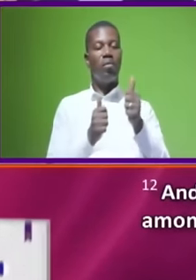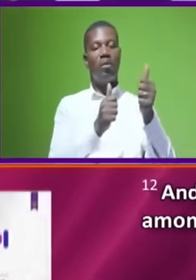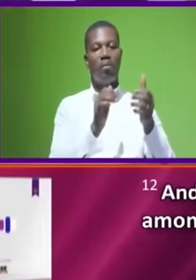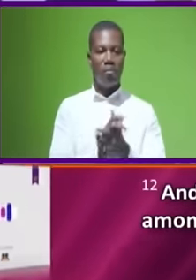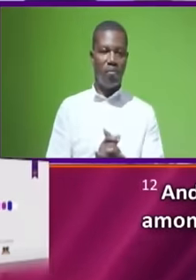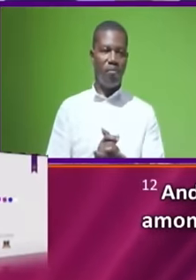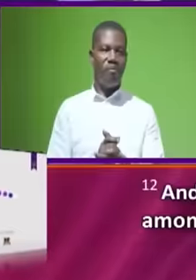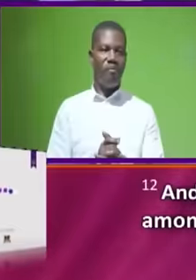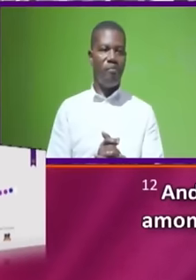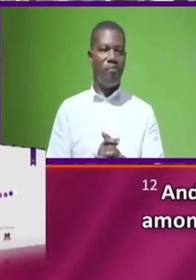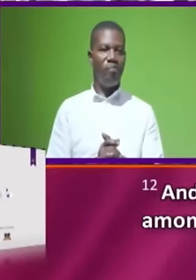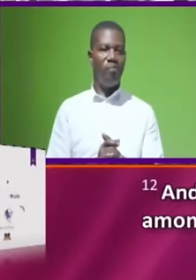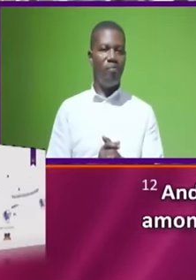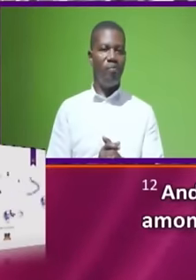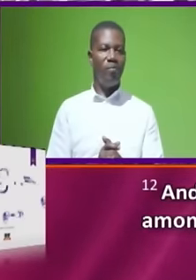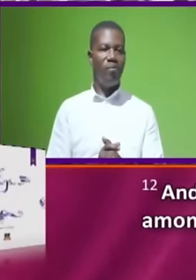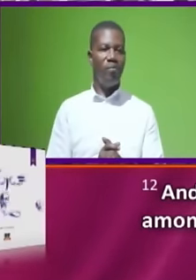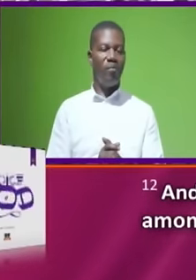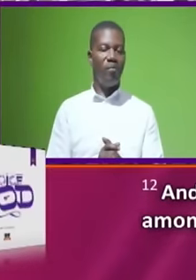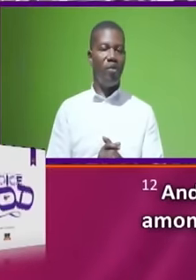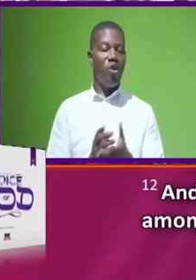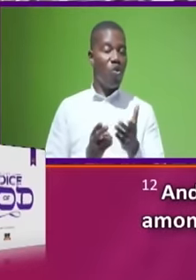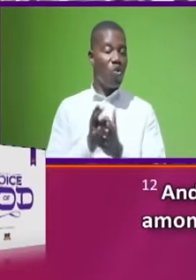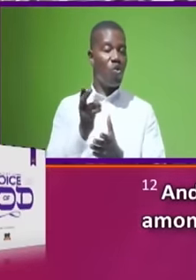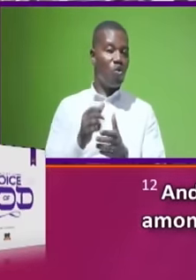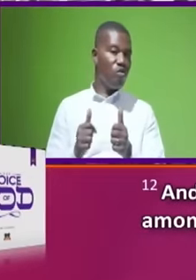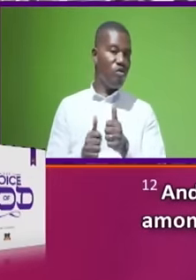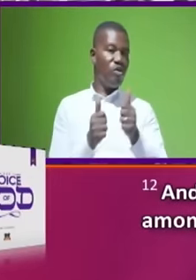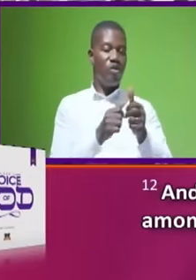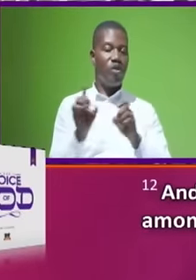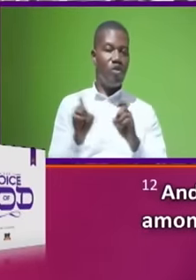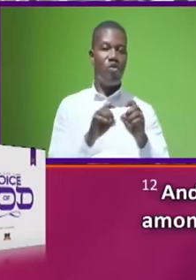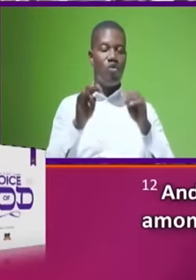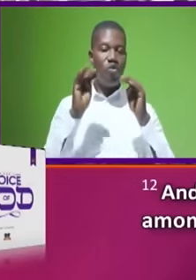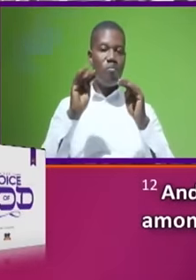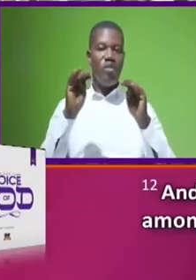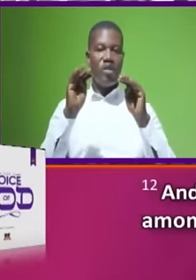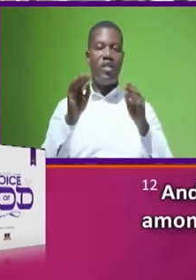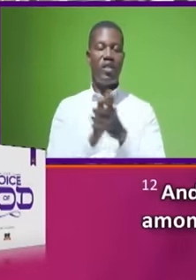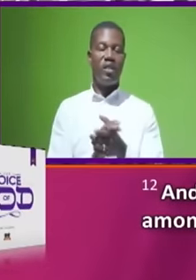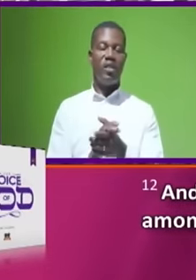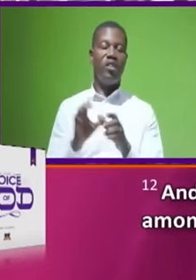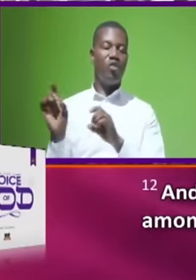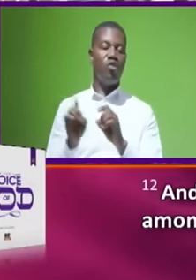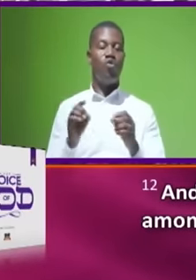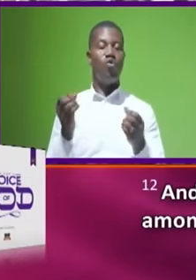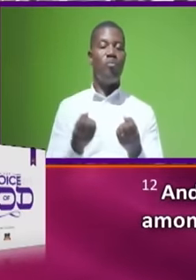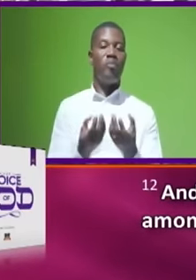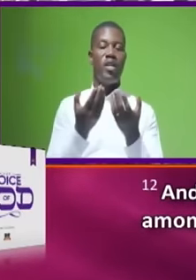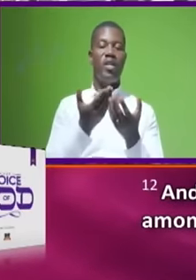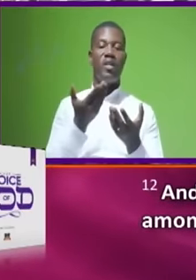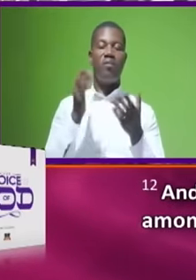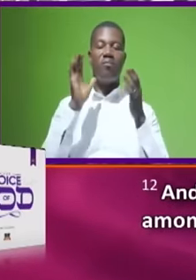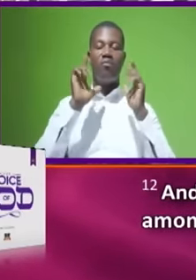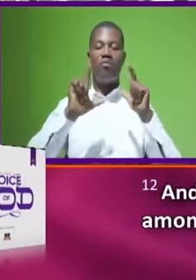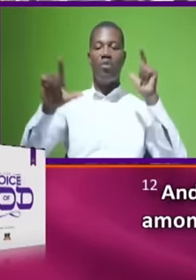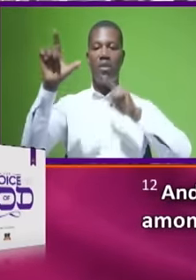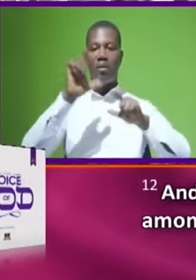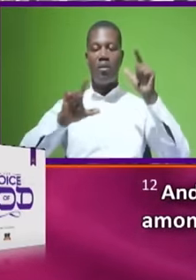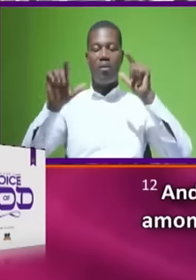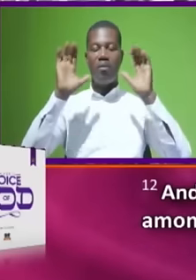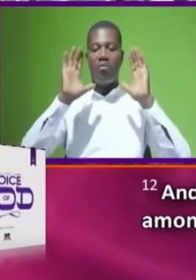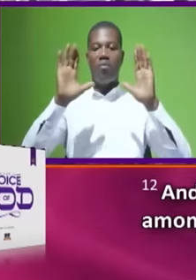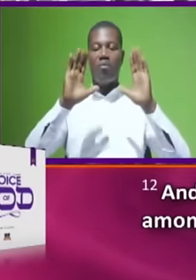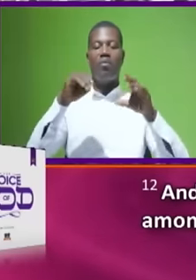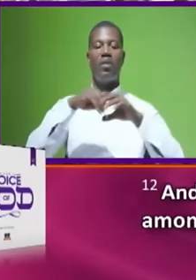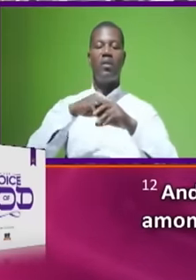Aha. So on a masma for an sasu your insentient in a young century and young one dear pee or